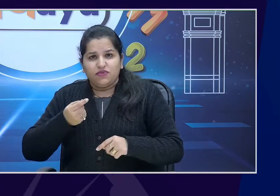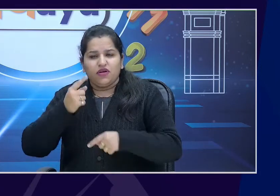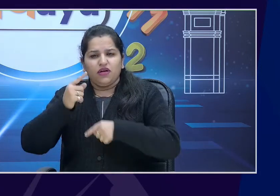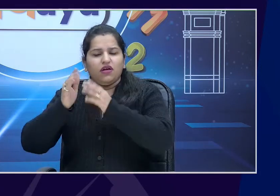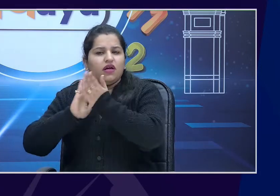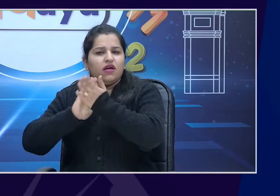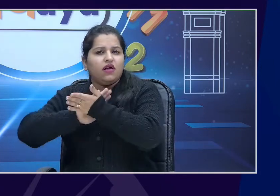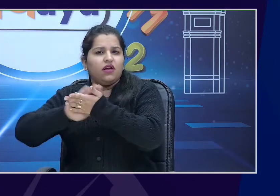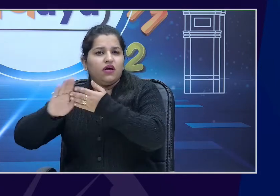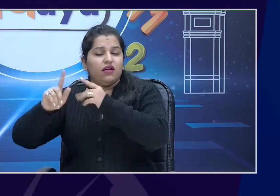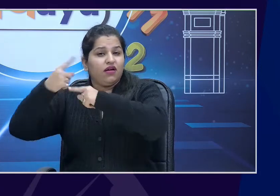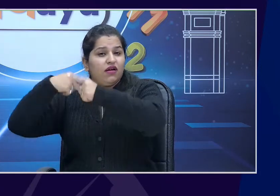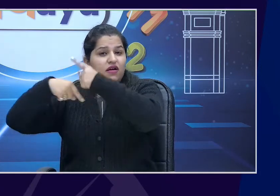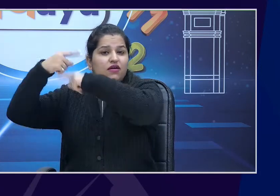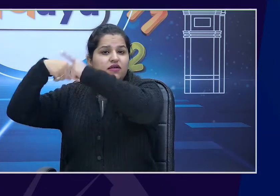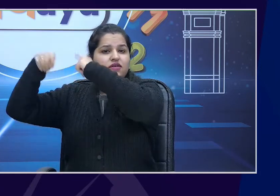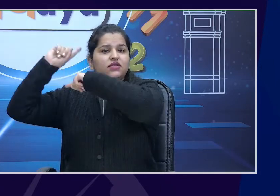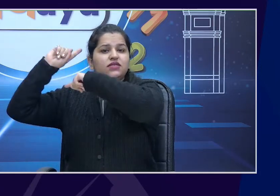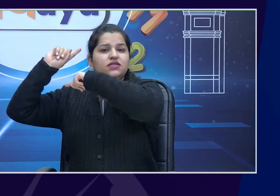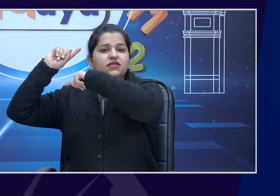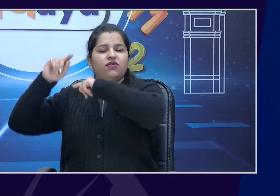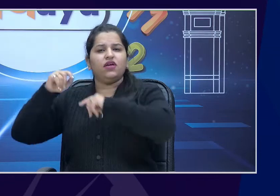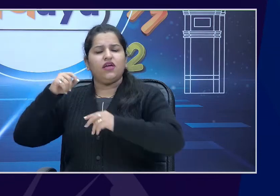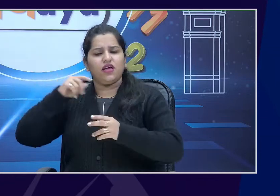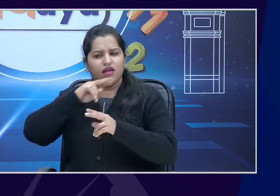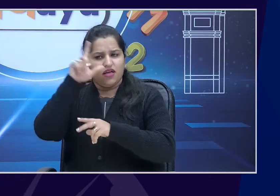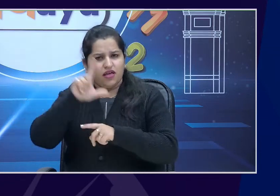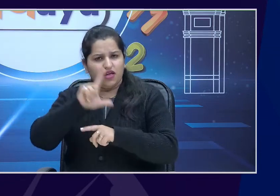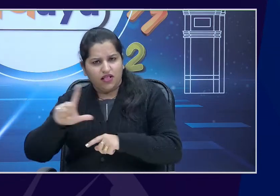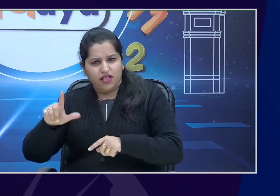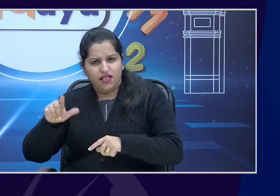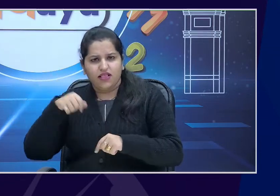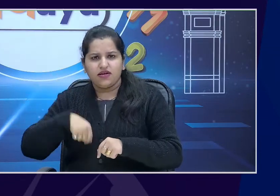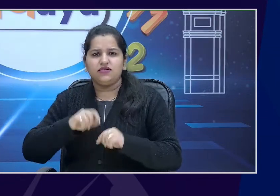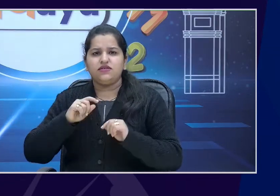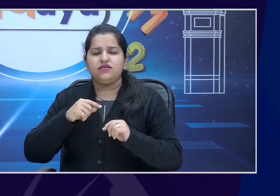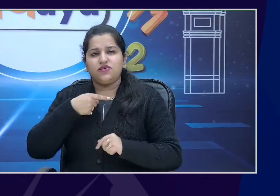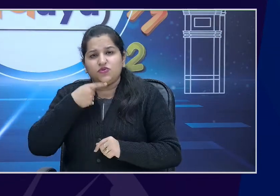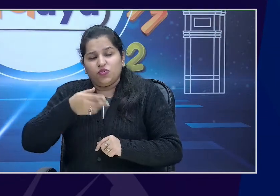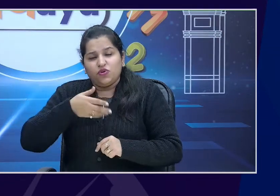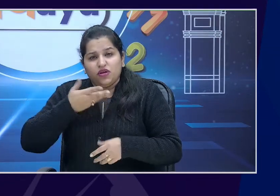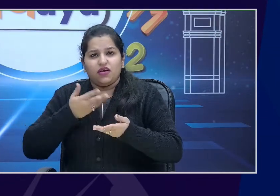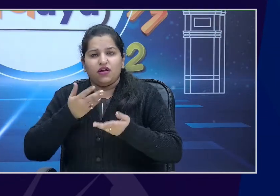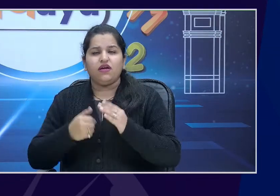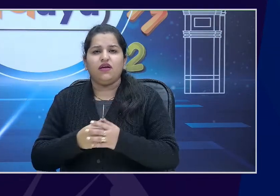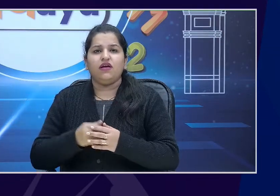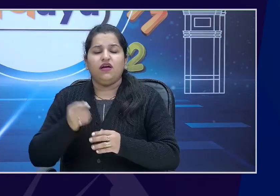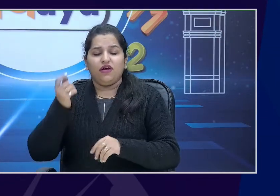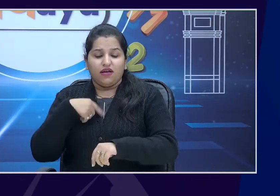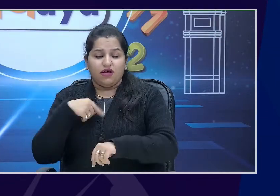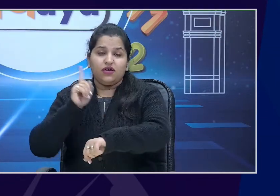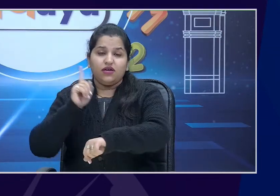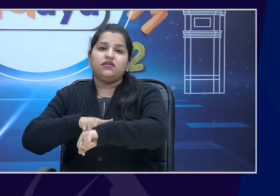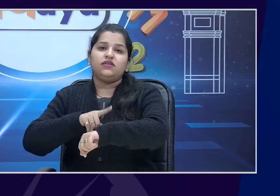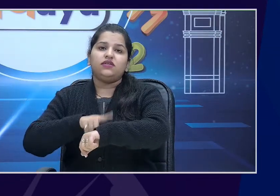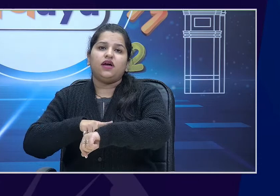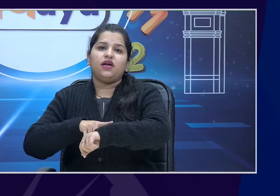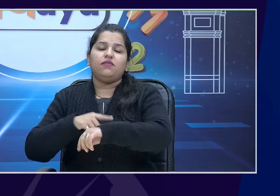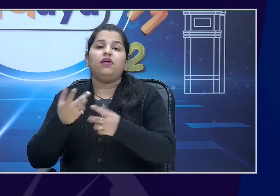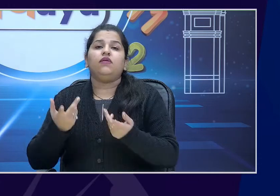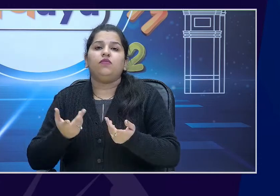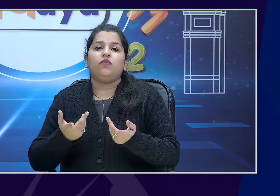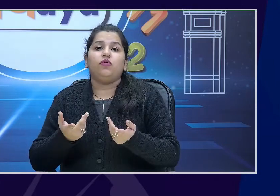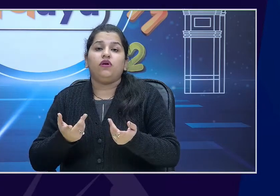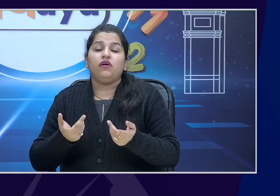is something called as timeline. 10th standard student, all of you must know 10th standard student. There is a timeline in the war.